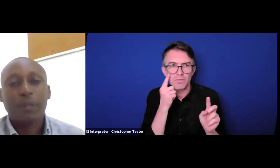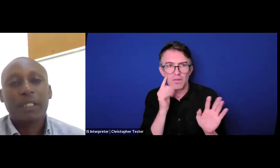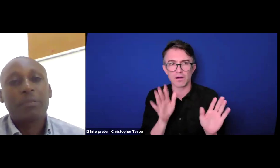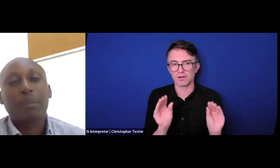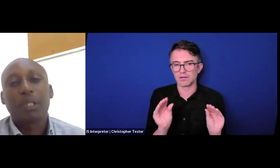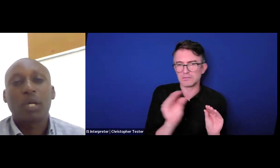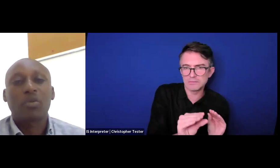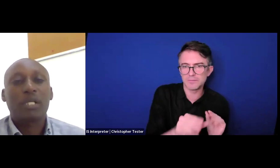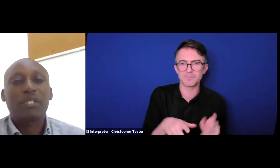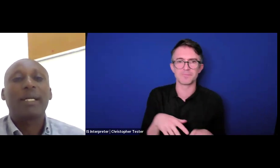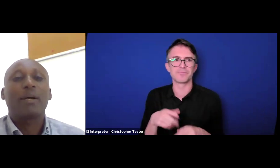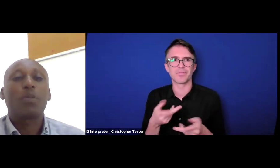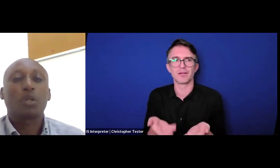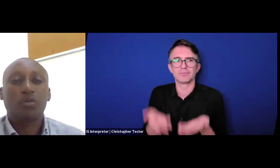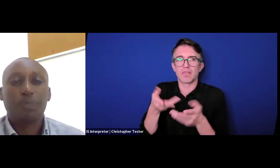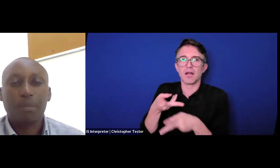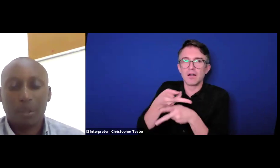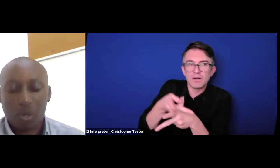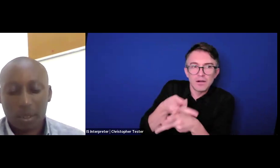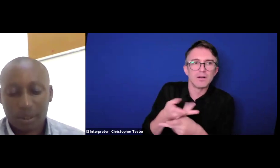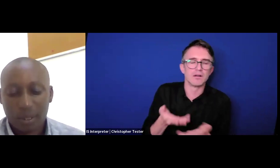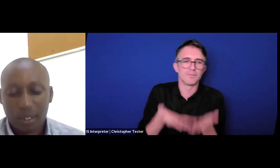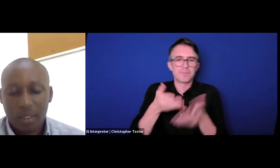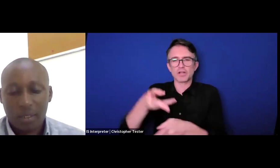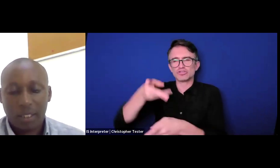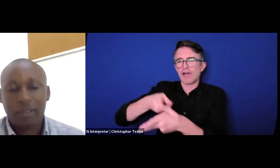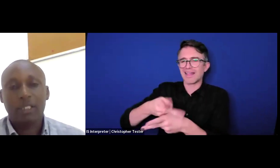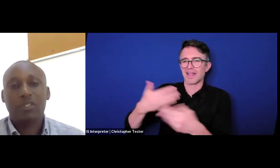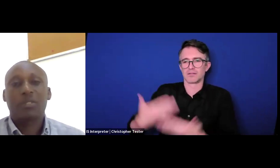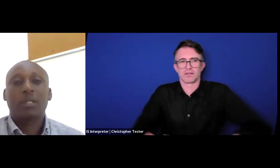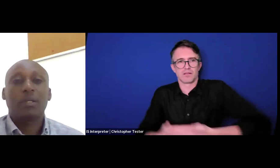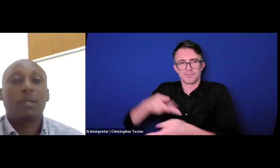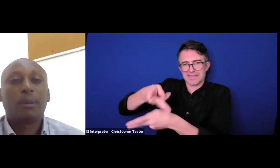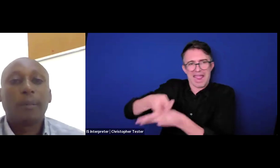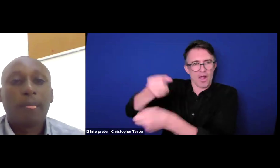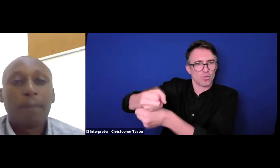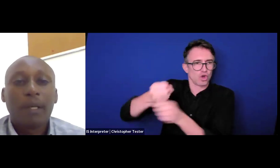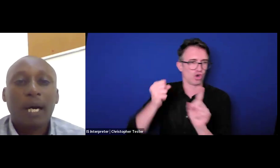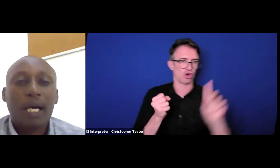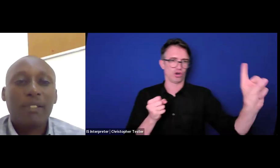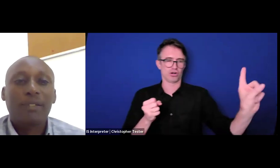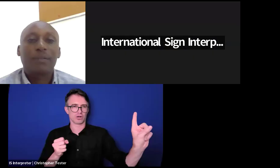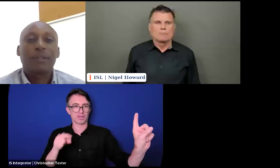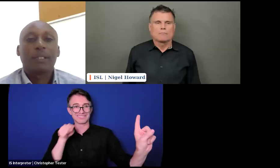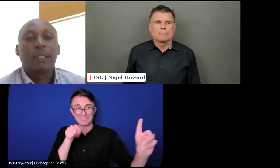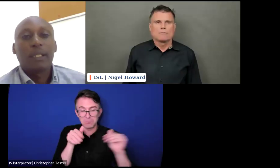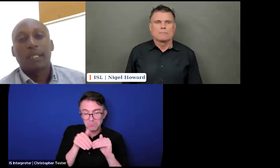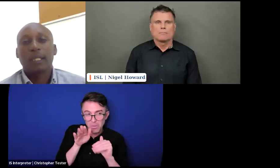The expanded public works was another option of public works that is